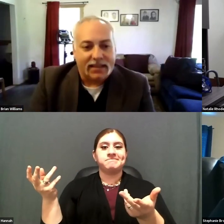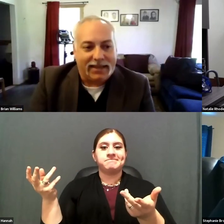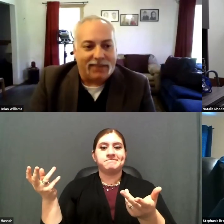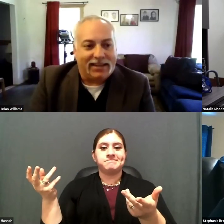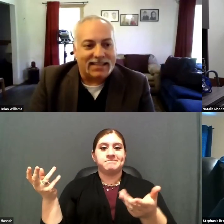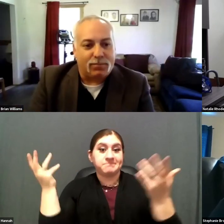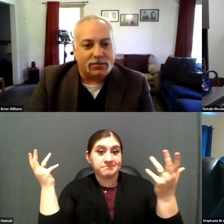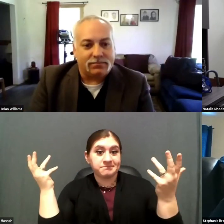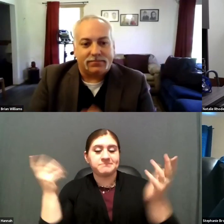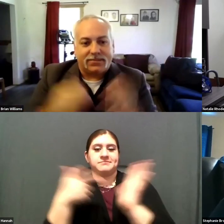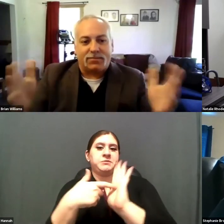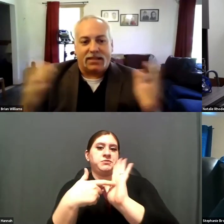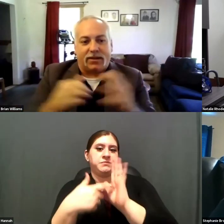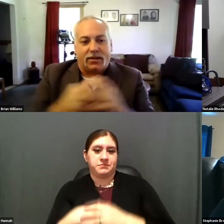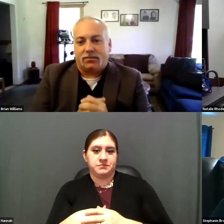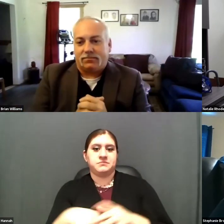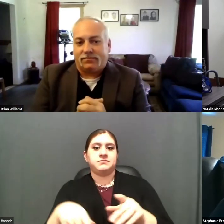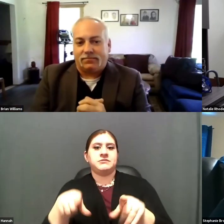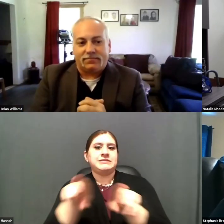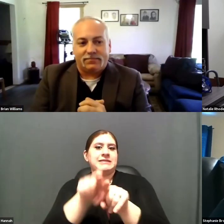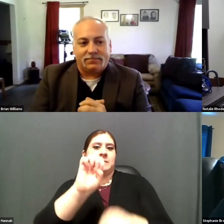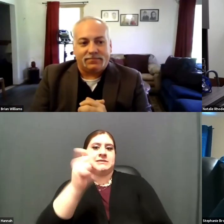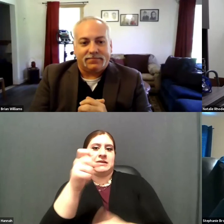let me give you an example, same-sex marriage.